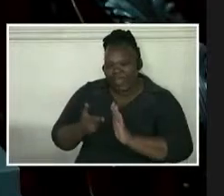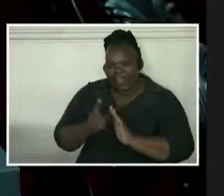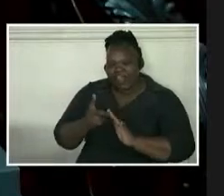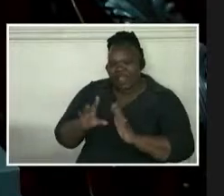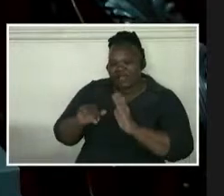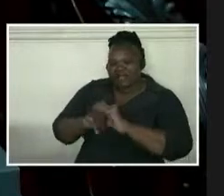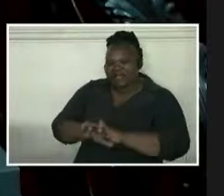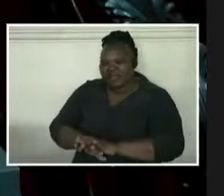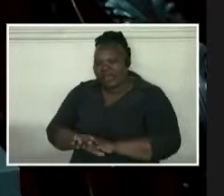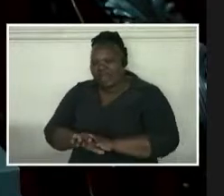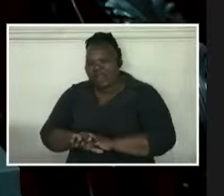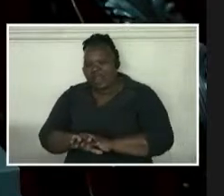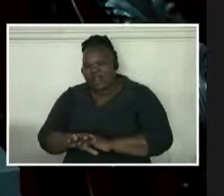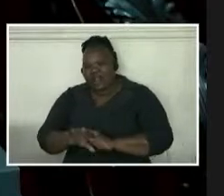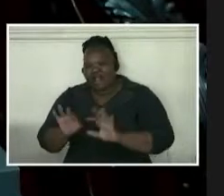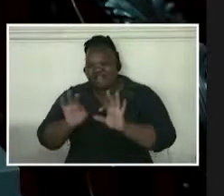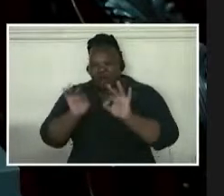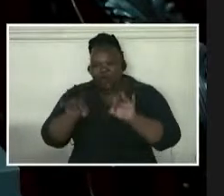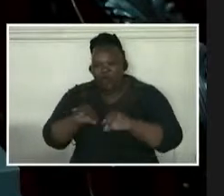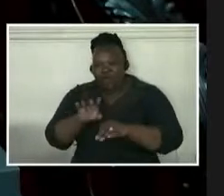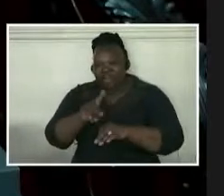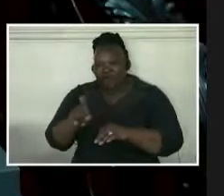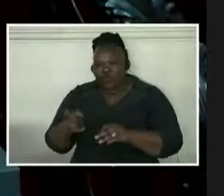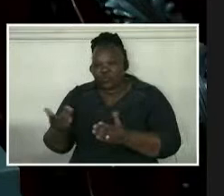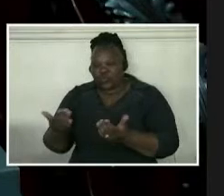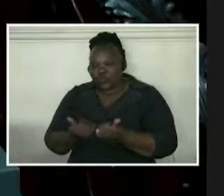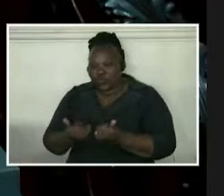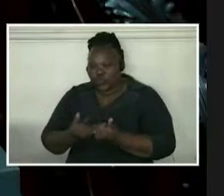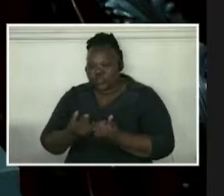integrated strategic framework for schools